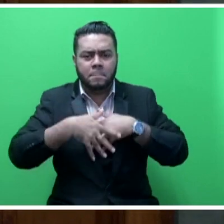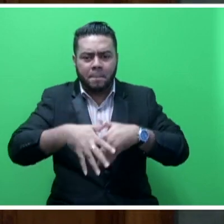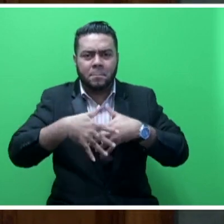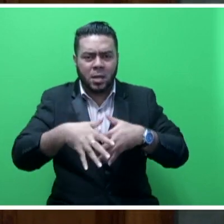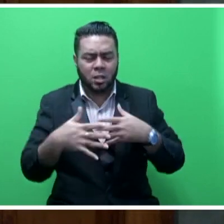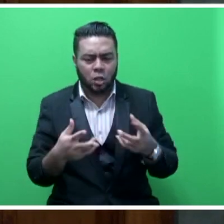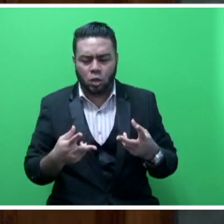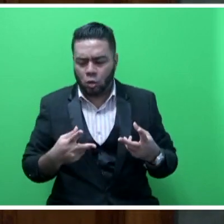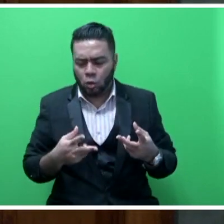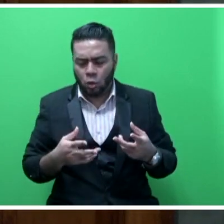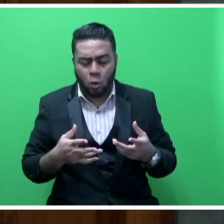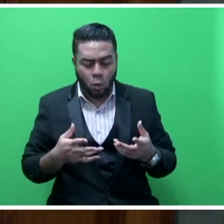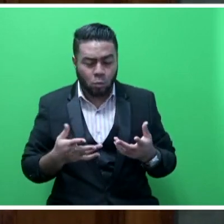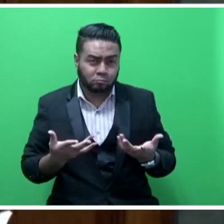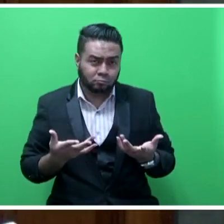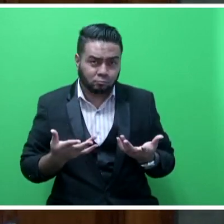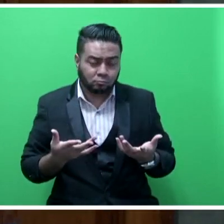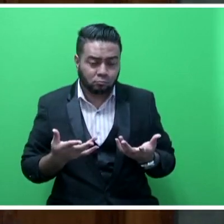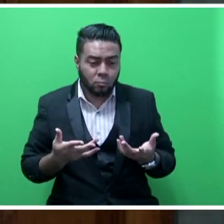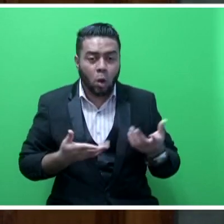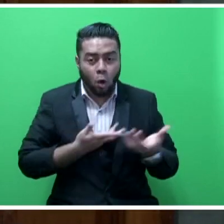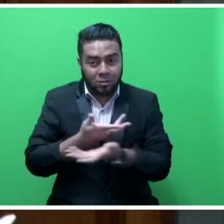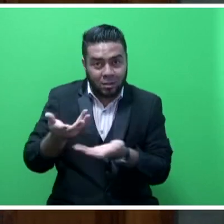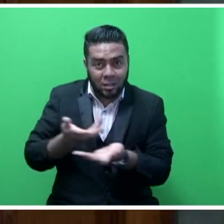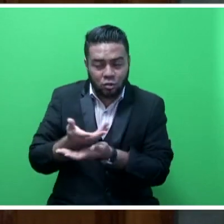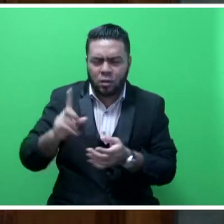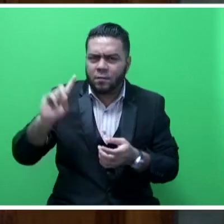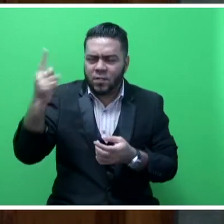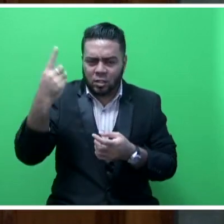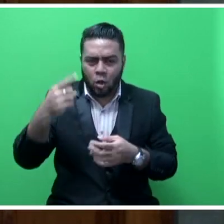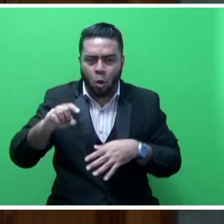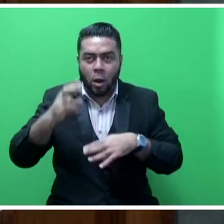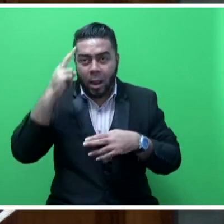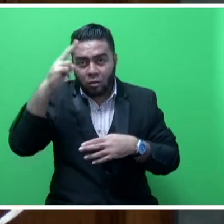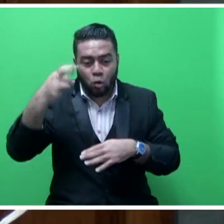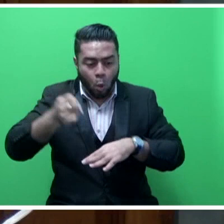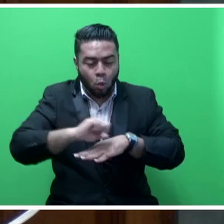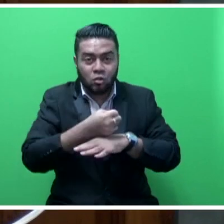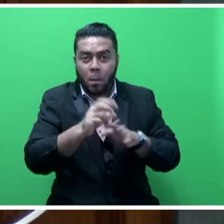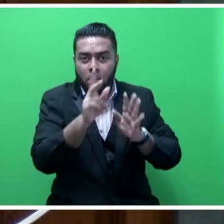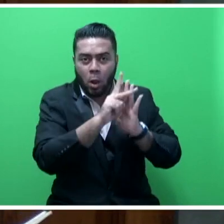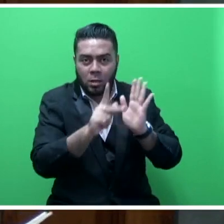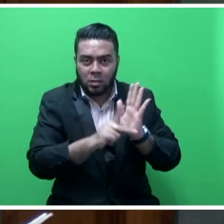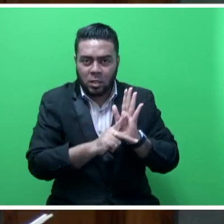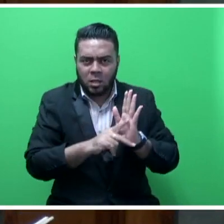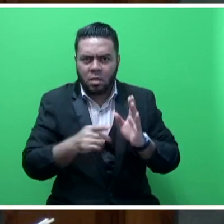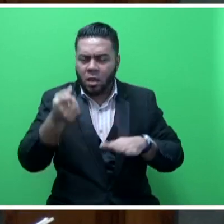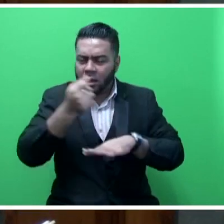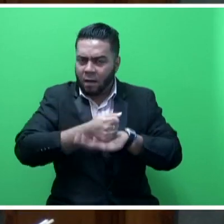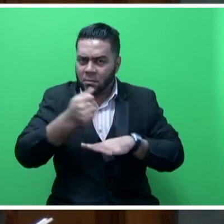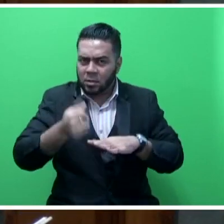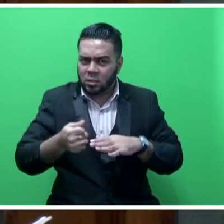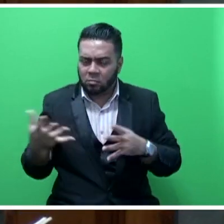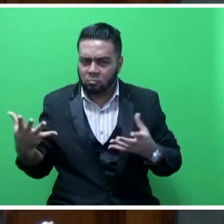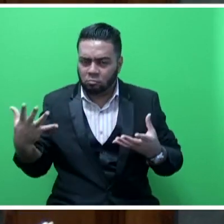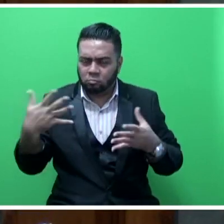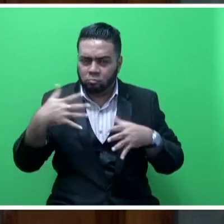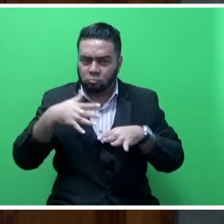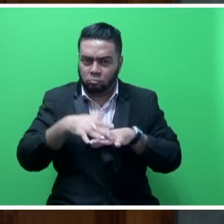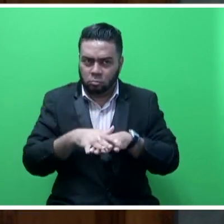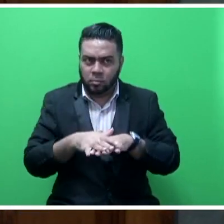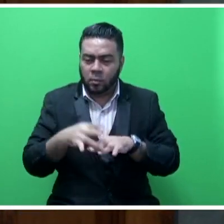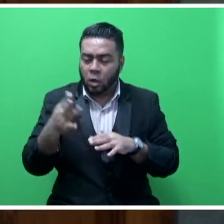its first national ocean policy. The government is committed to harmonizing several and